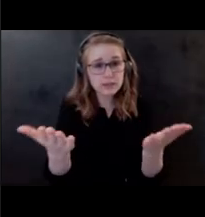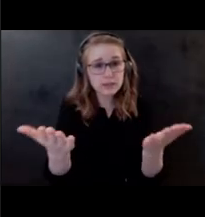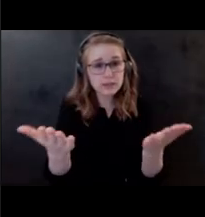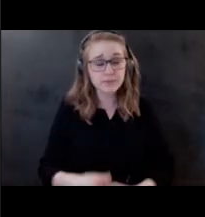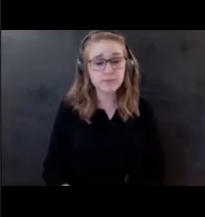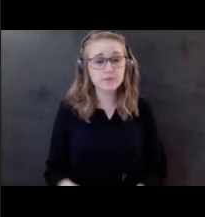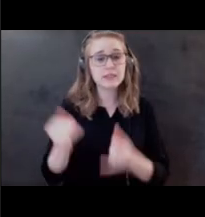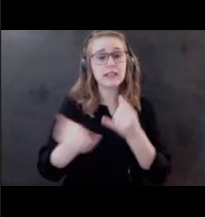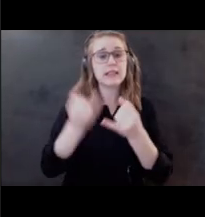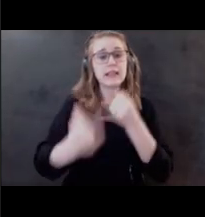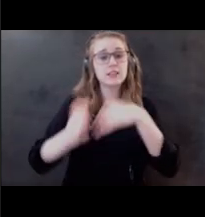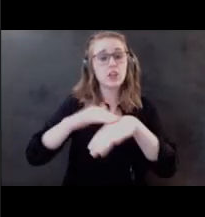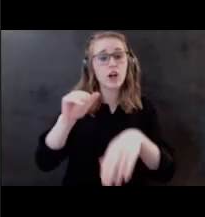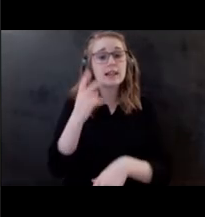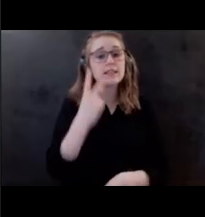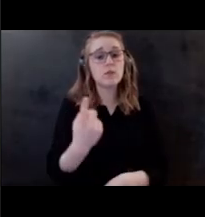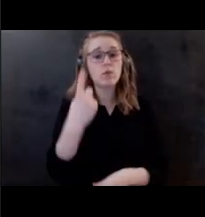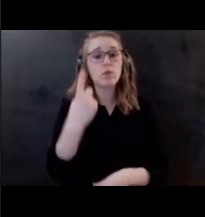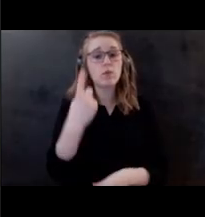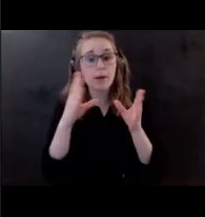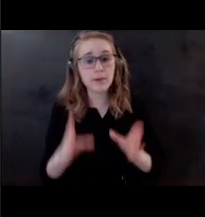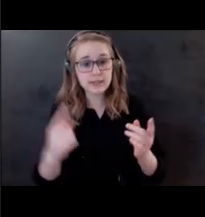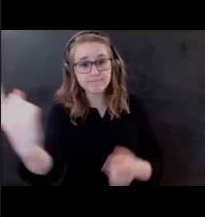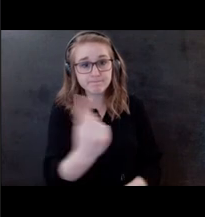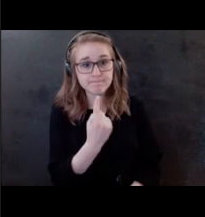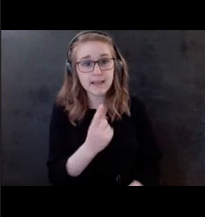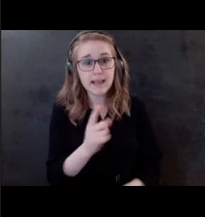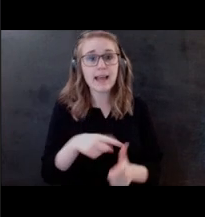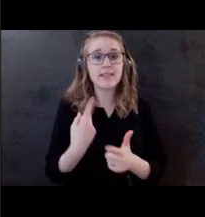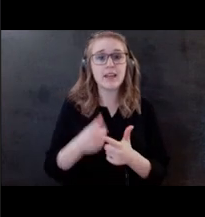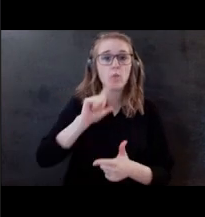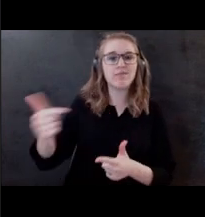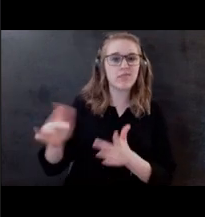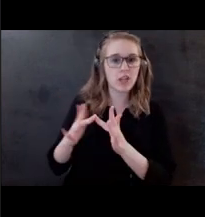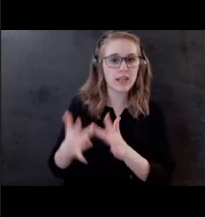is our last call. I see one more person in person, and then we'll go to online.